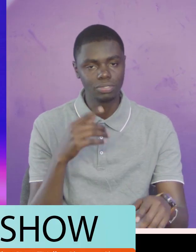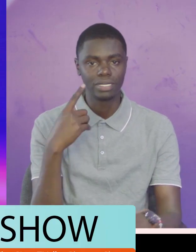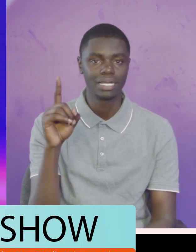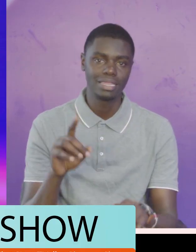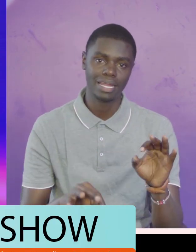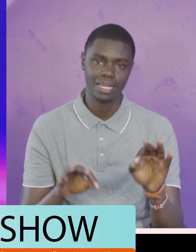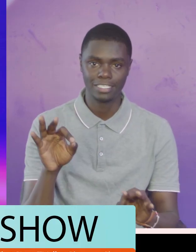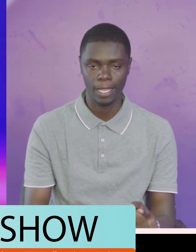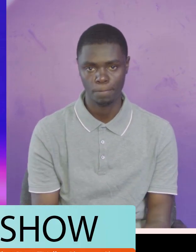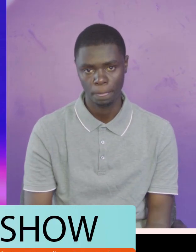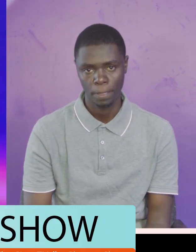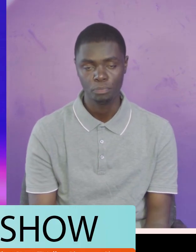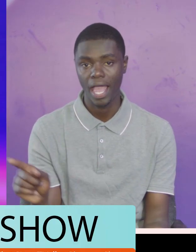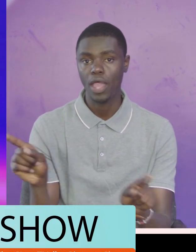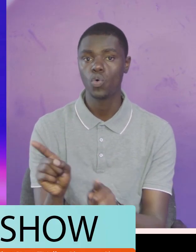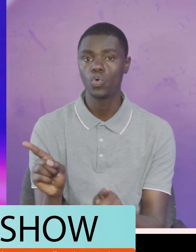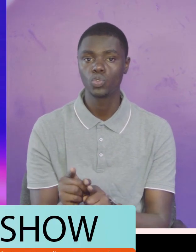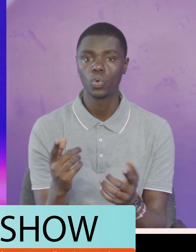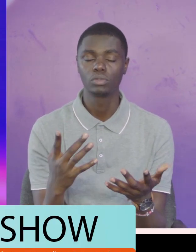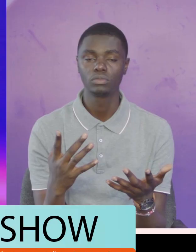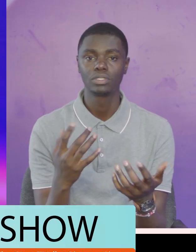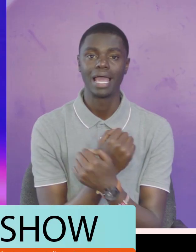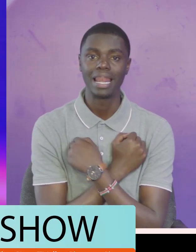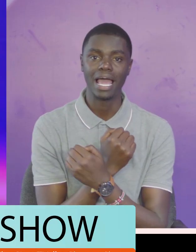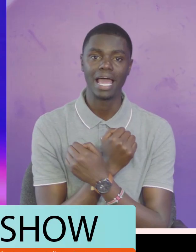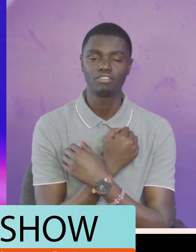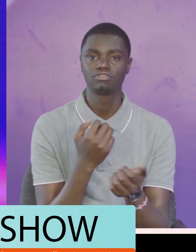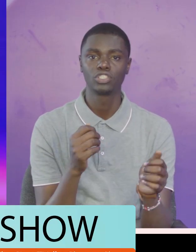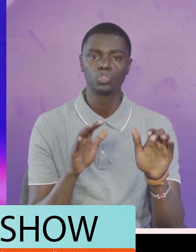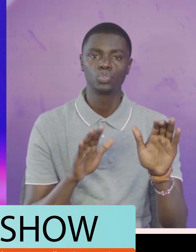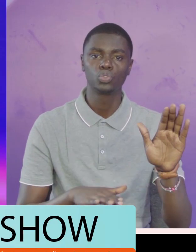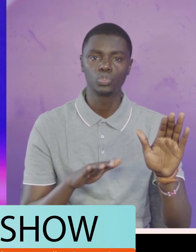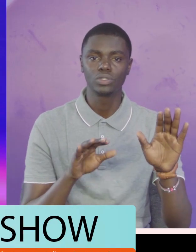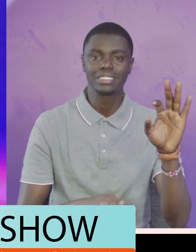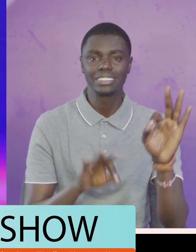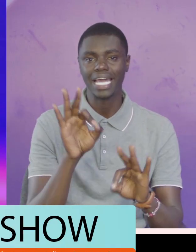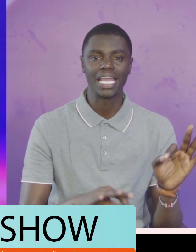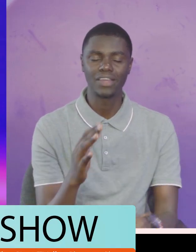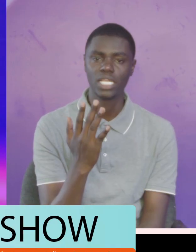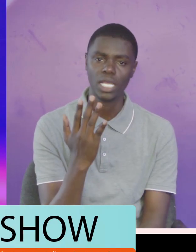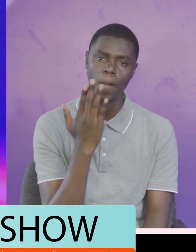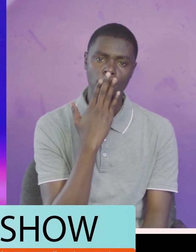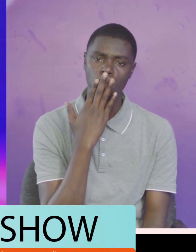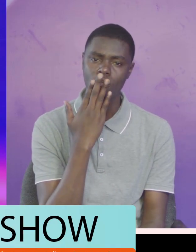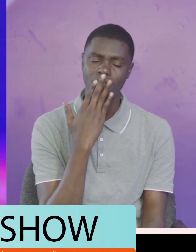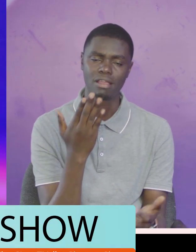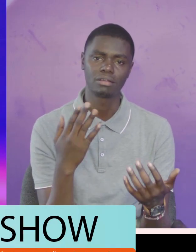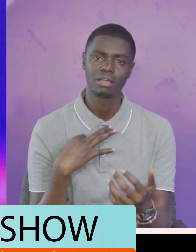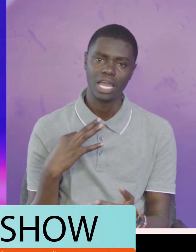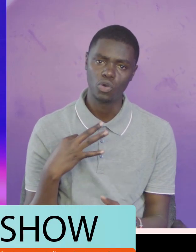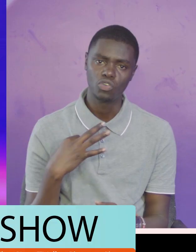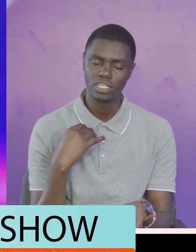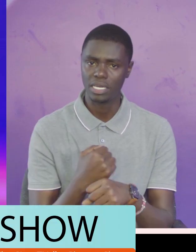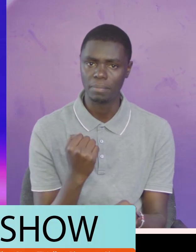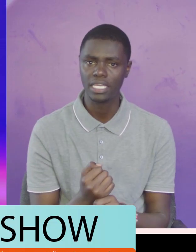the right styles. I also love just styling a boring outfit and making it creative. I